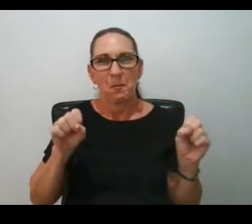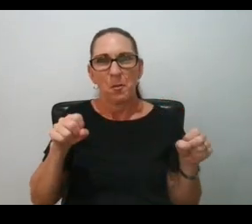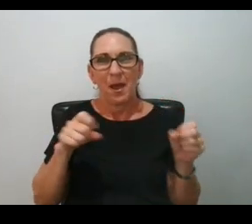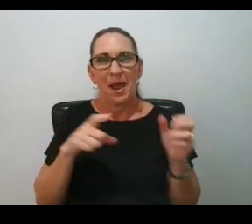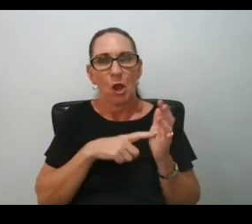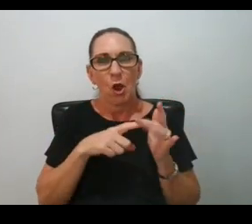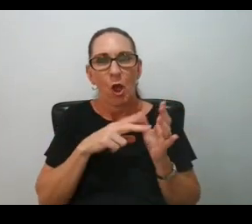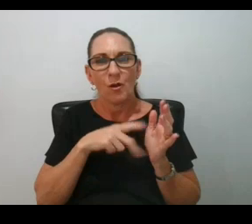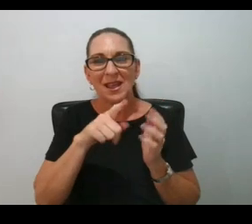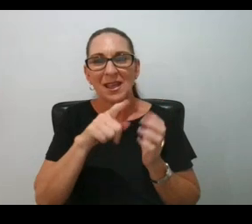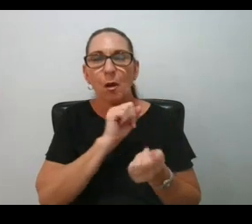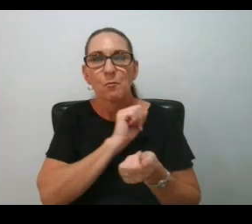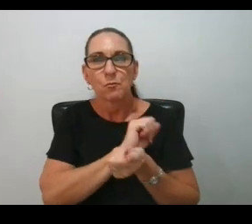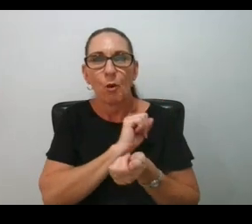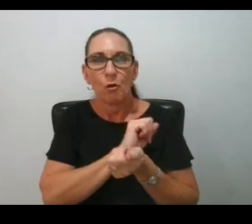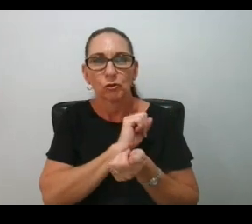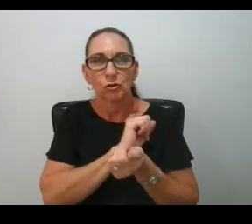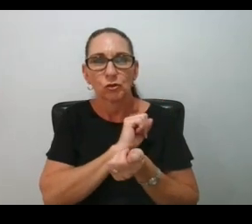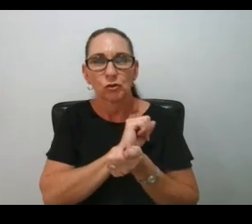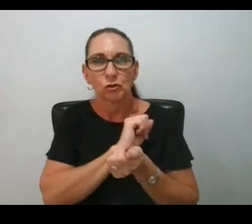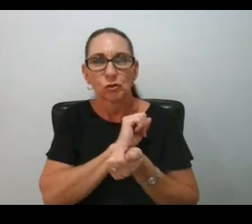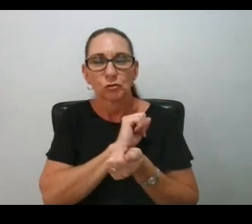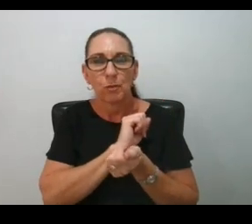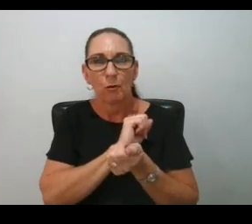borrower. To me, that screams